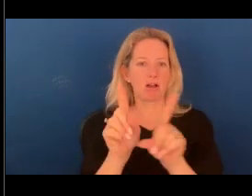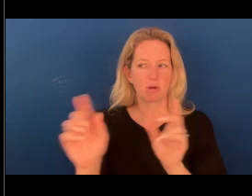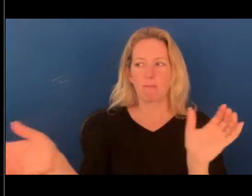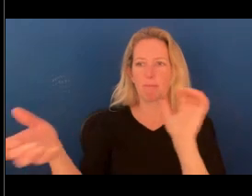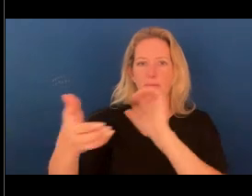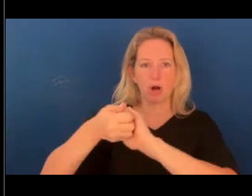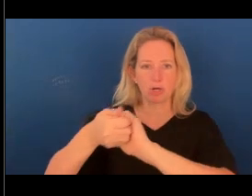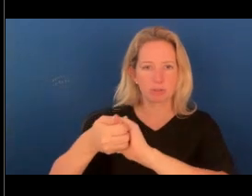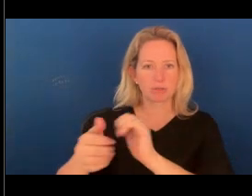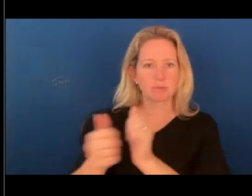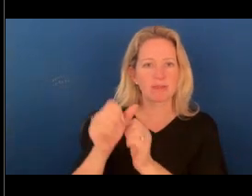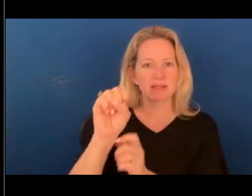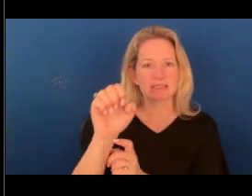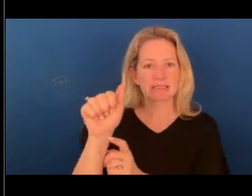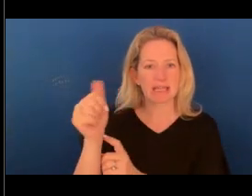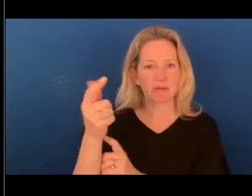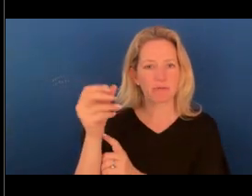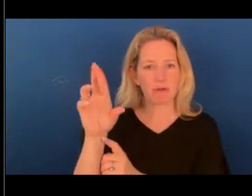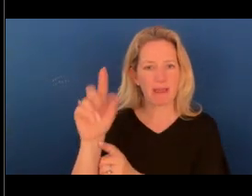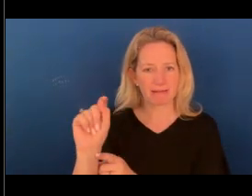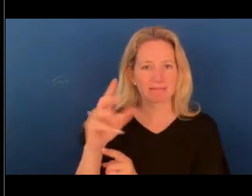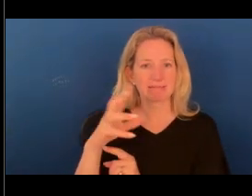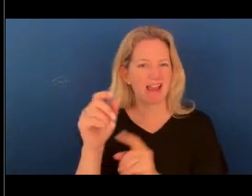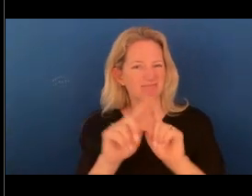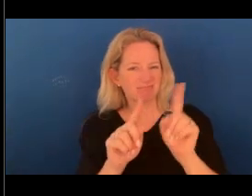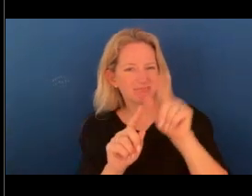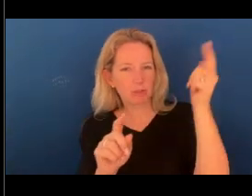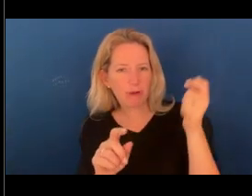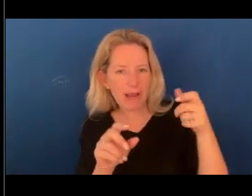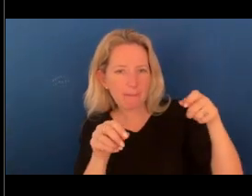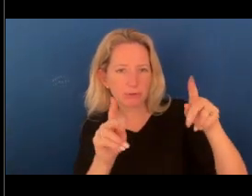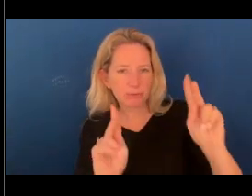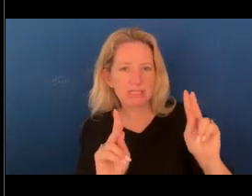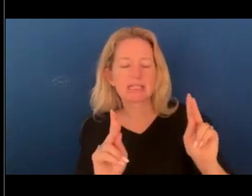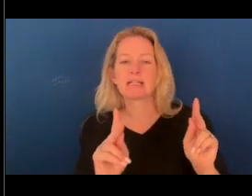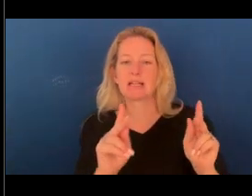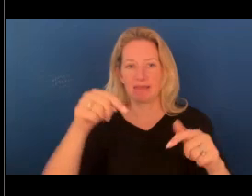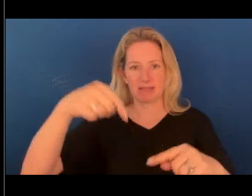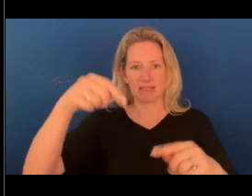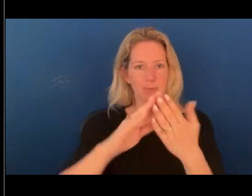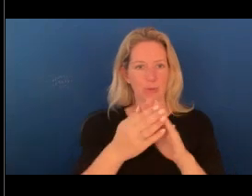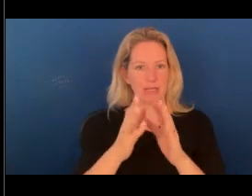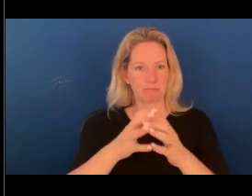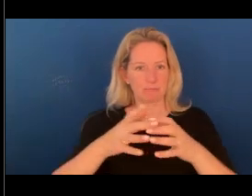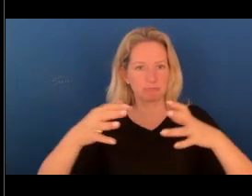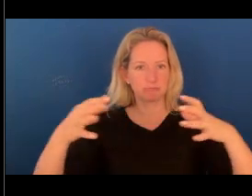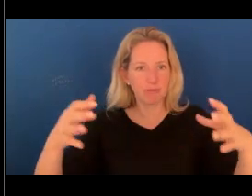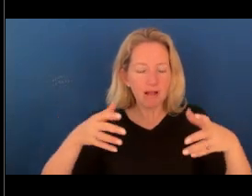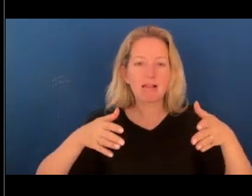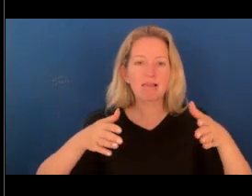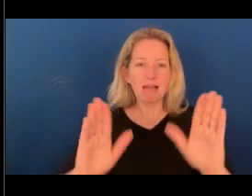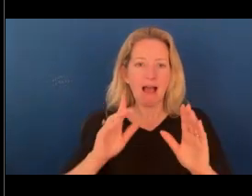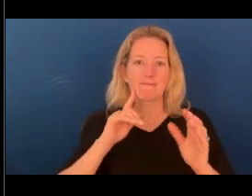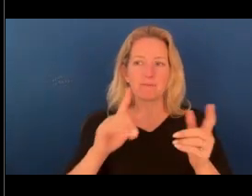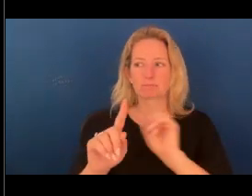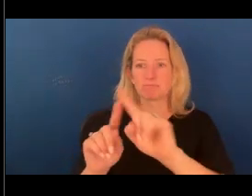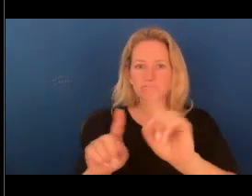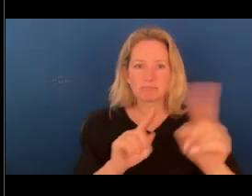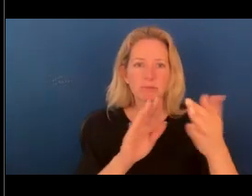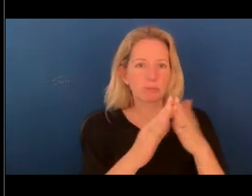grant opportunities and this growing community that we have and that's represented here allow for communities to combat marine